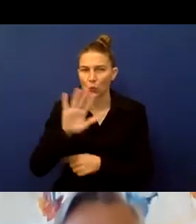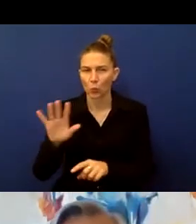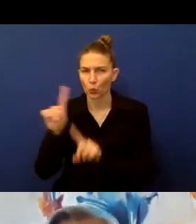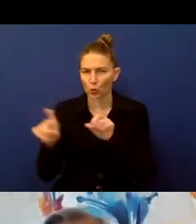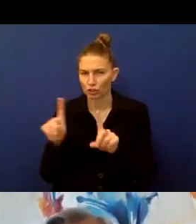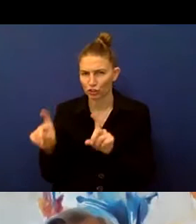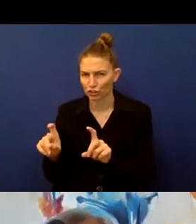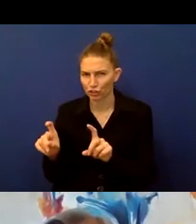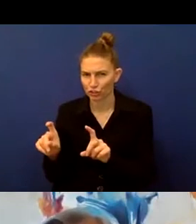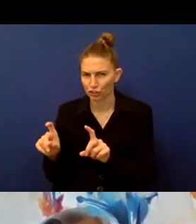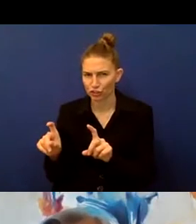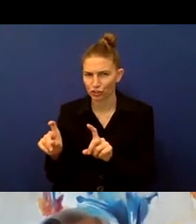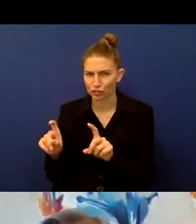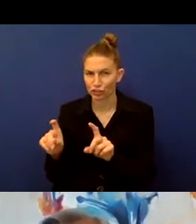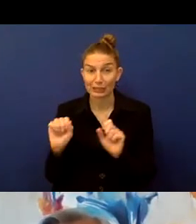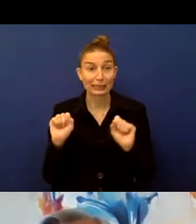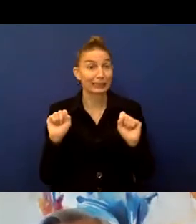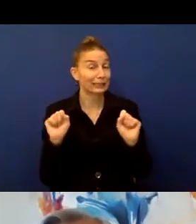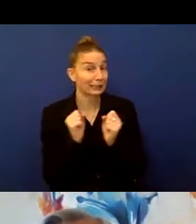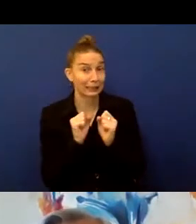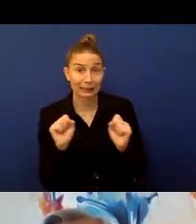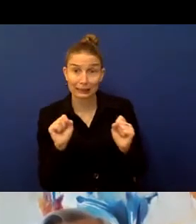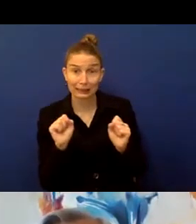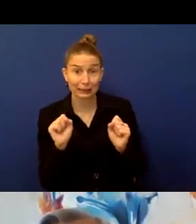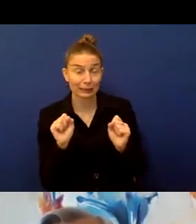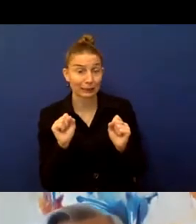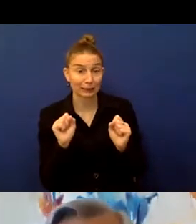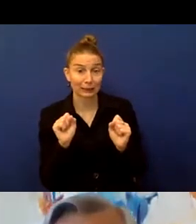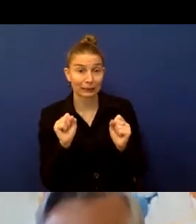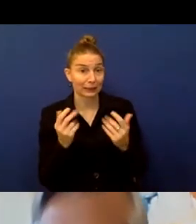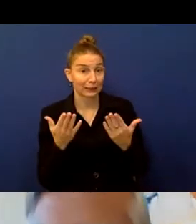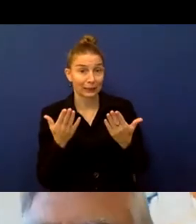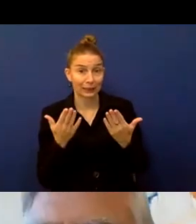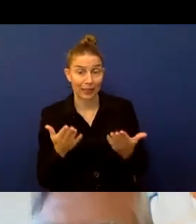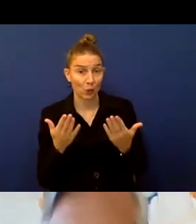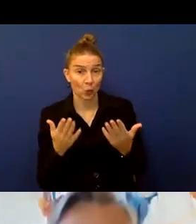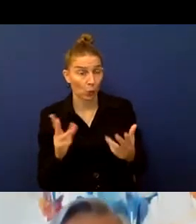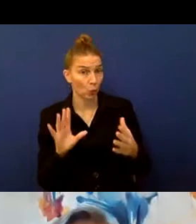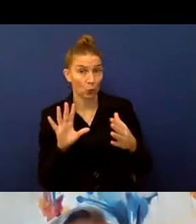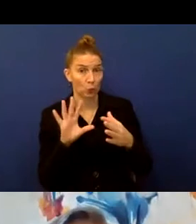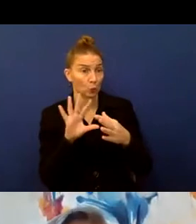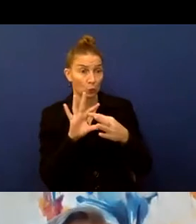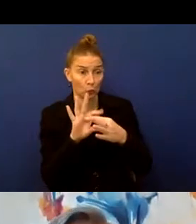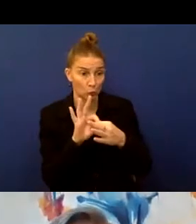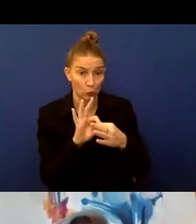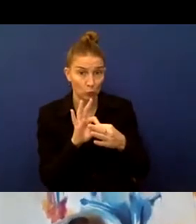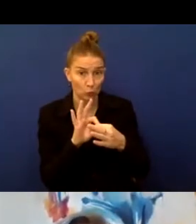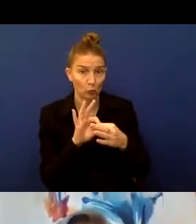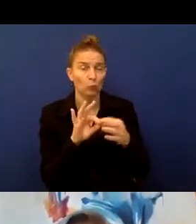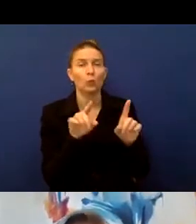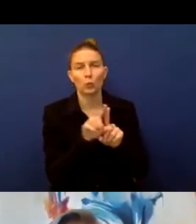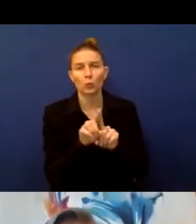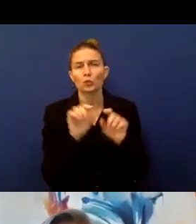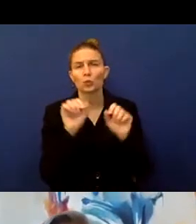if we don't manage to get them all right away, you can also submit it